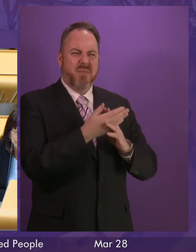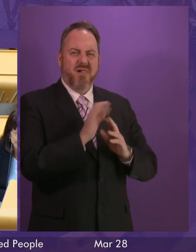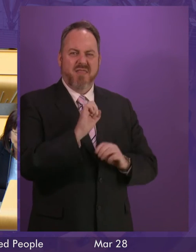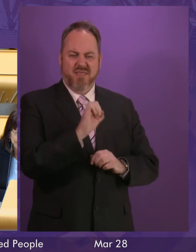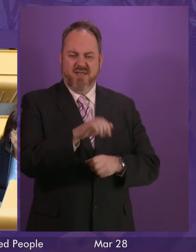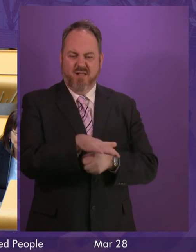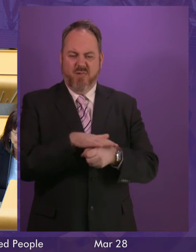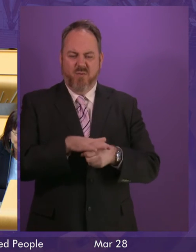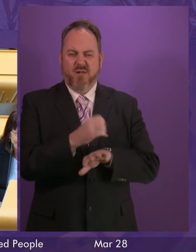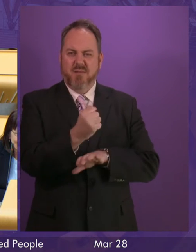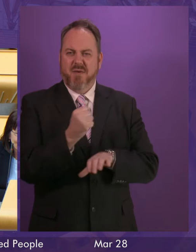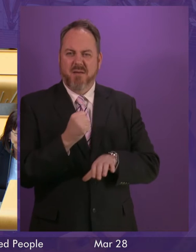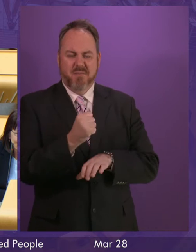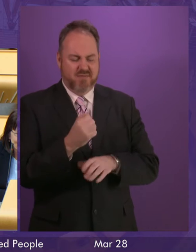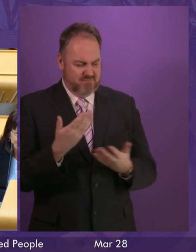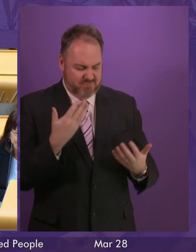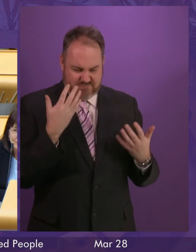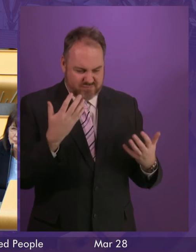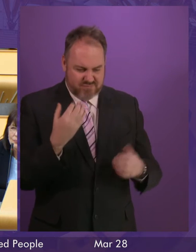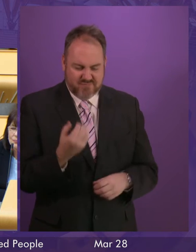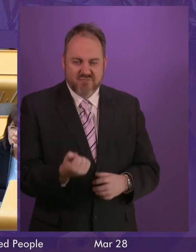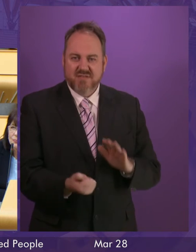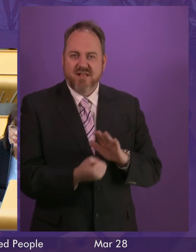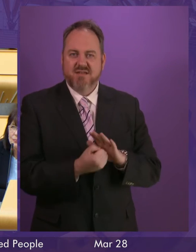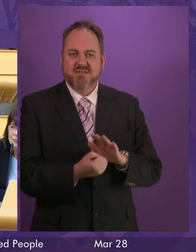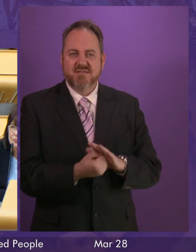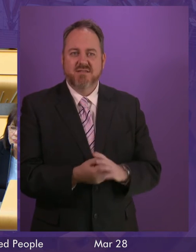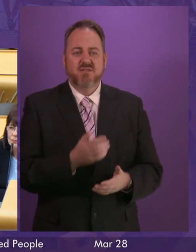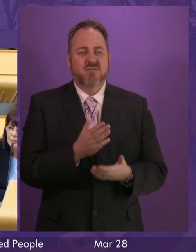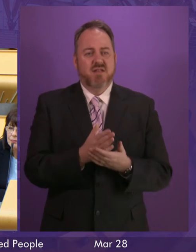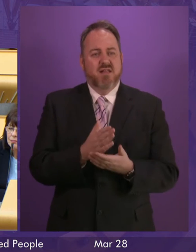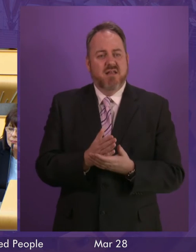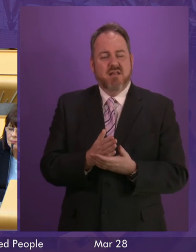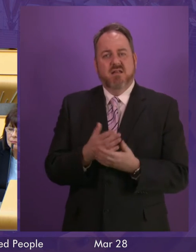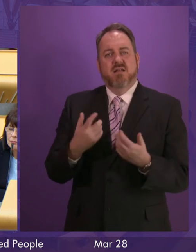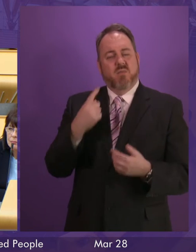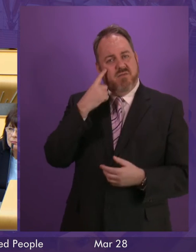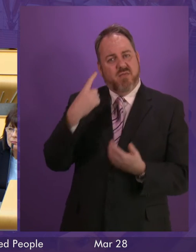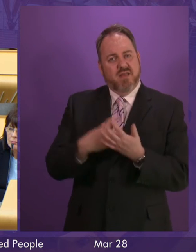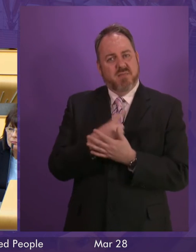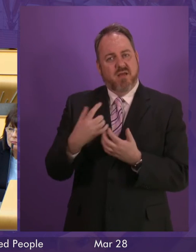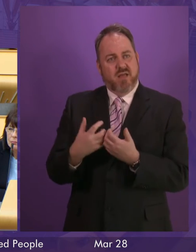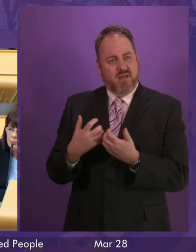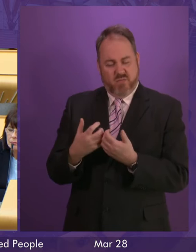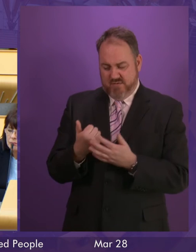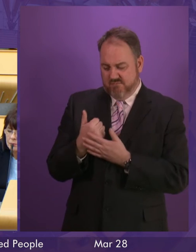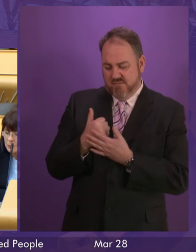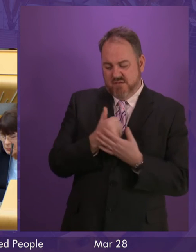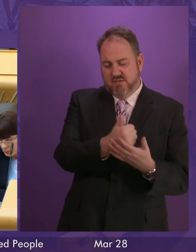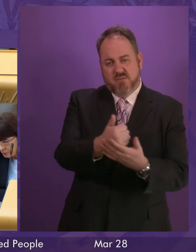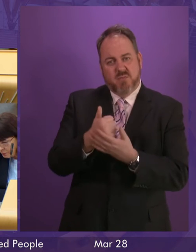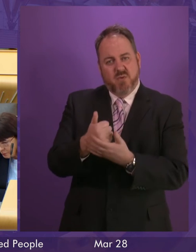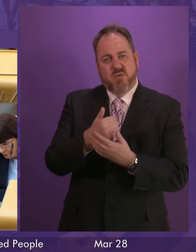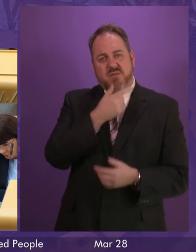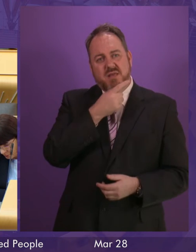out, today people with a disability are twice as likely to report severe loneliness than the general population. The